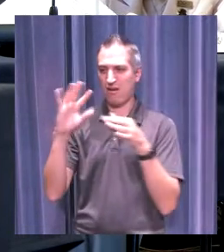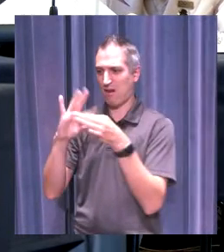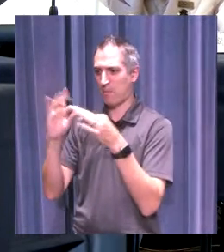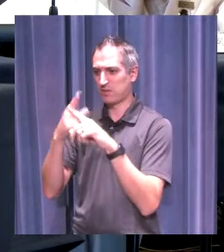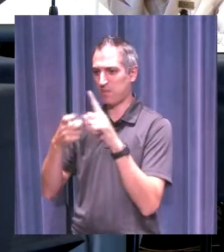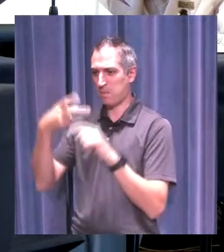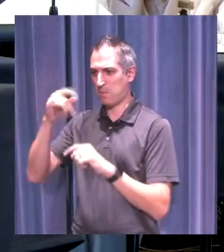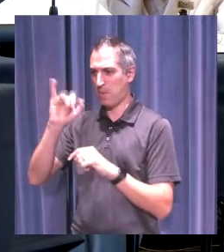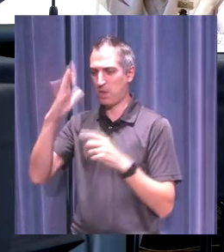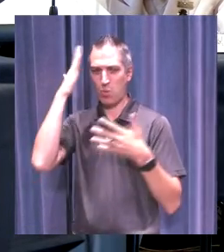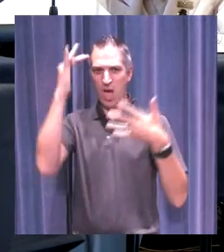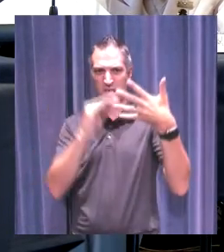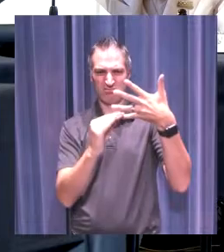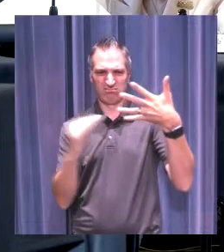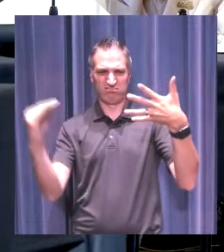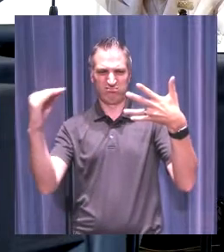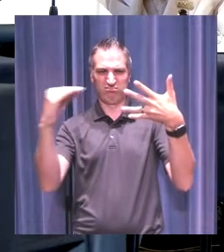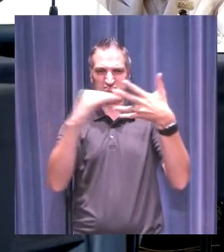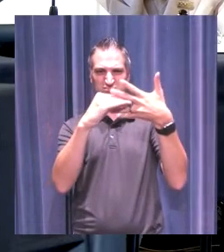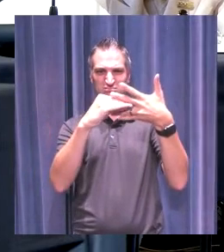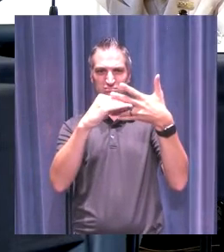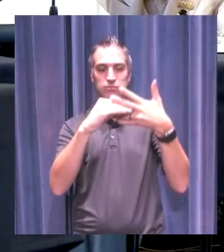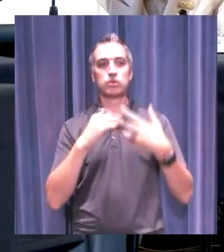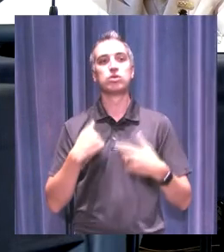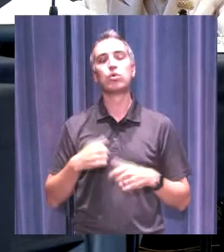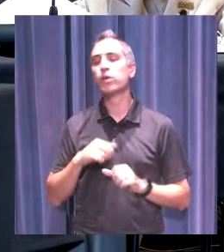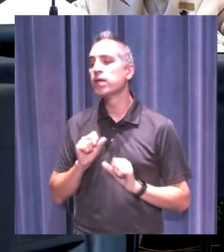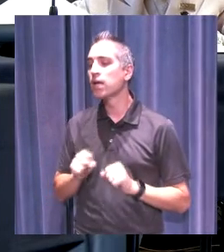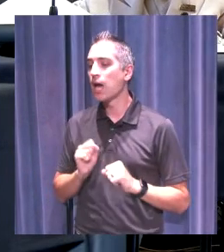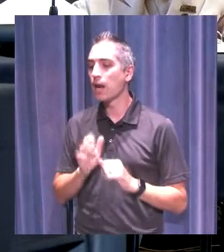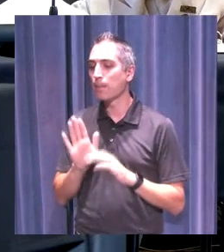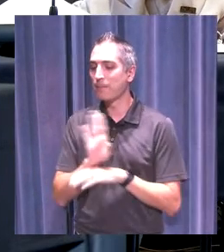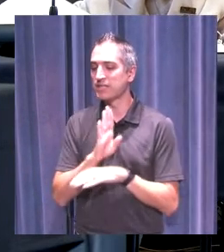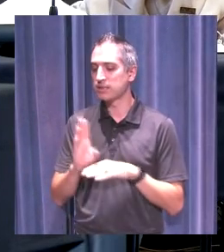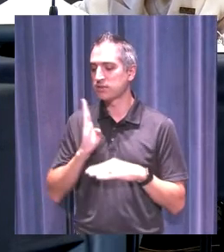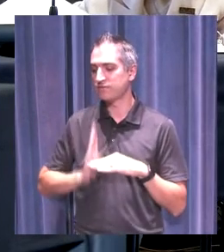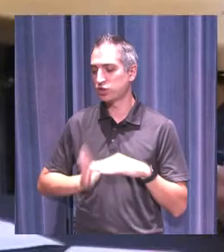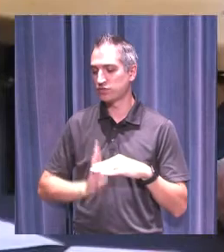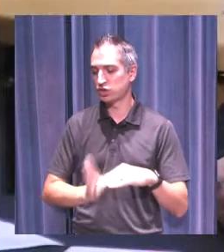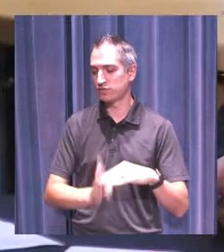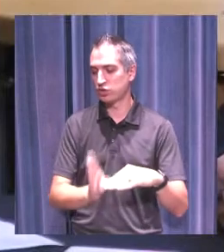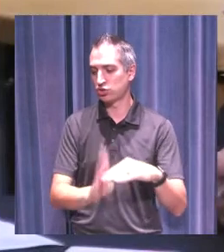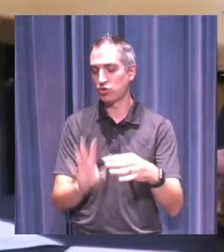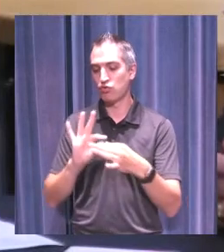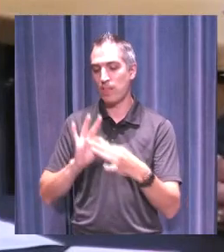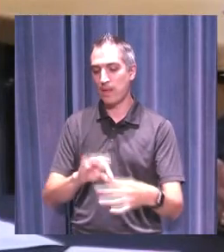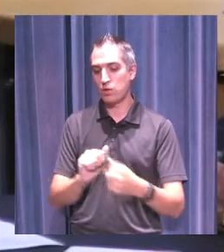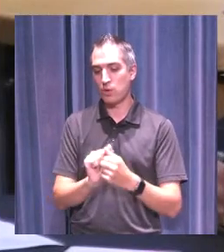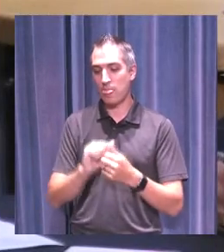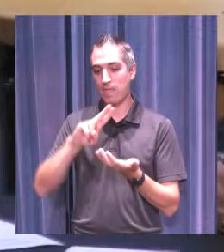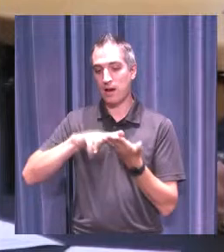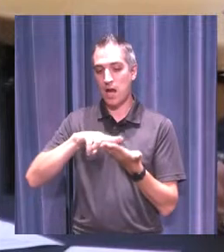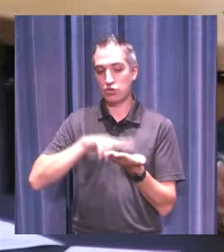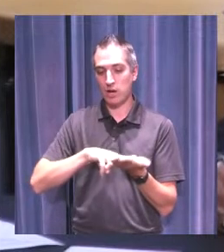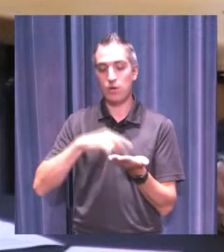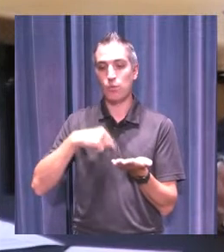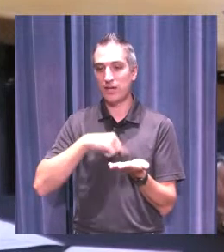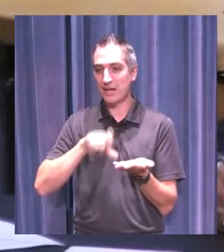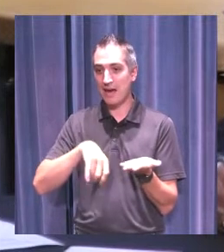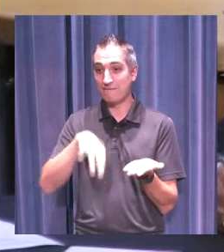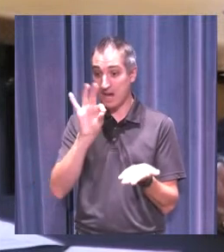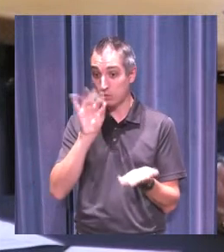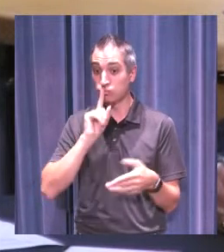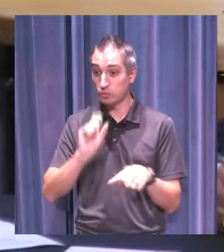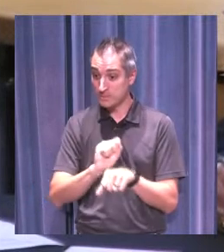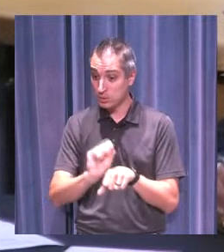public. So we can get our business taken care of as it relates to the contract, and we can find out whether or